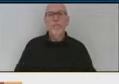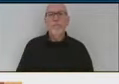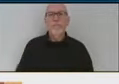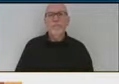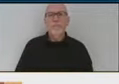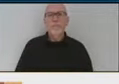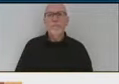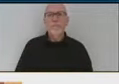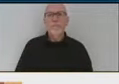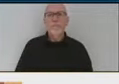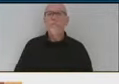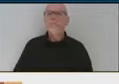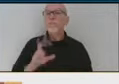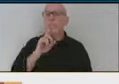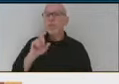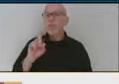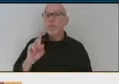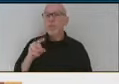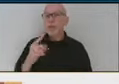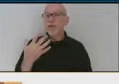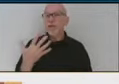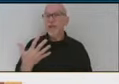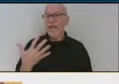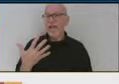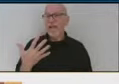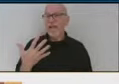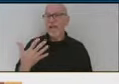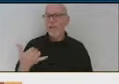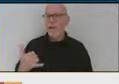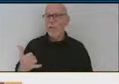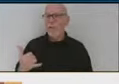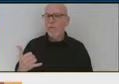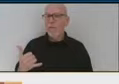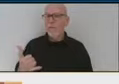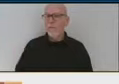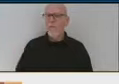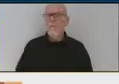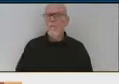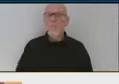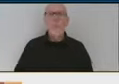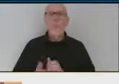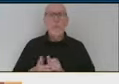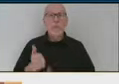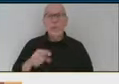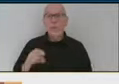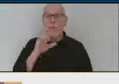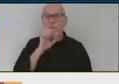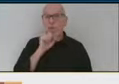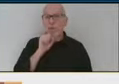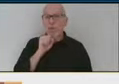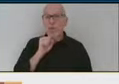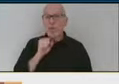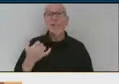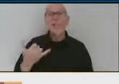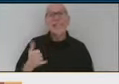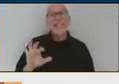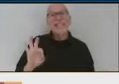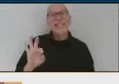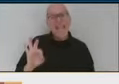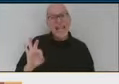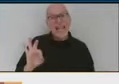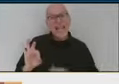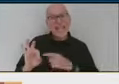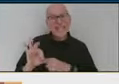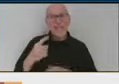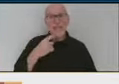In fact, only 5 counties are yellow. Most are orange and 9 are now red. You remember